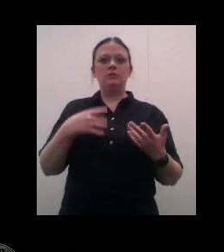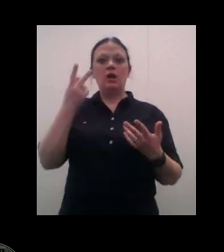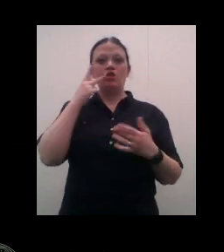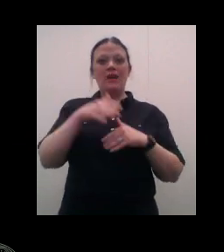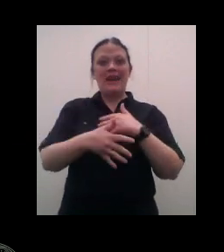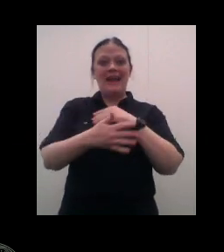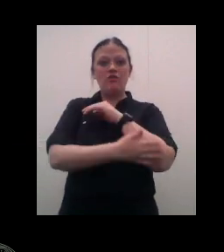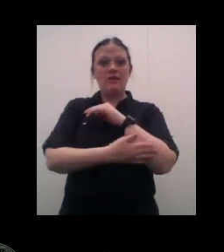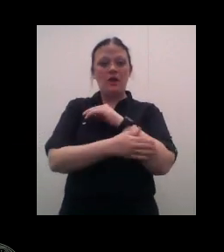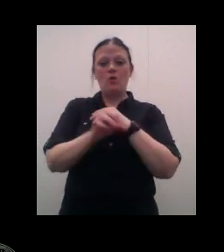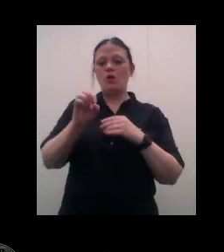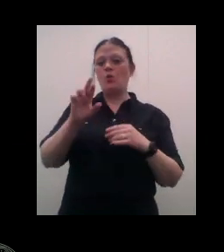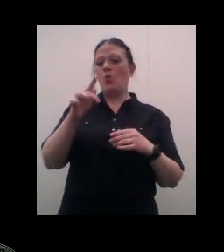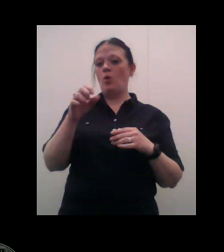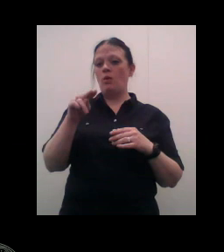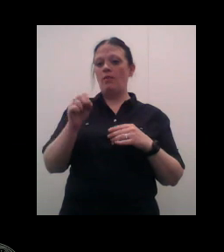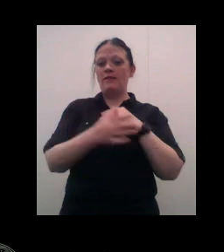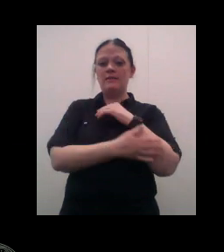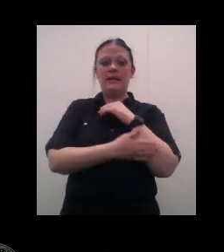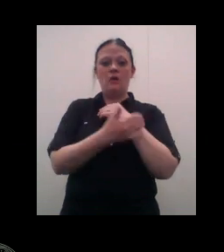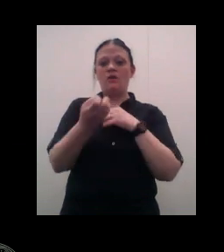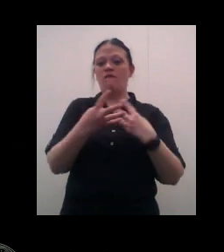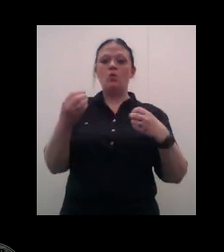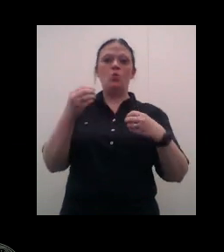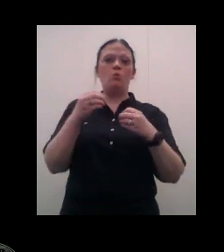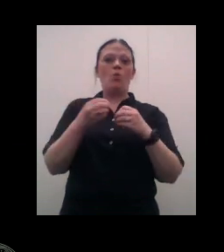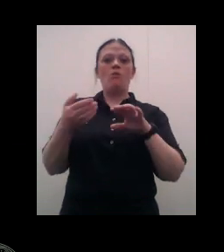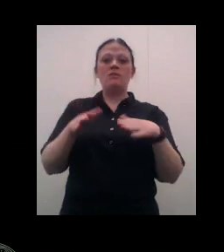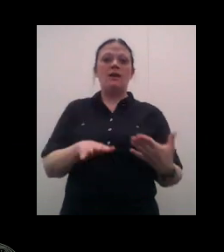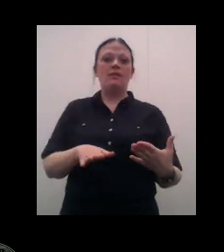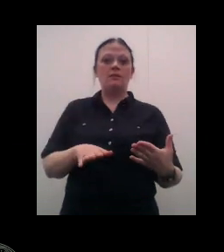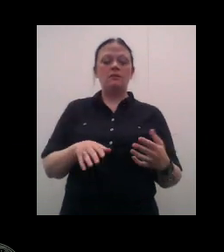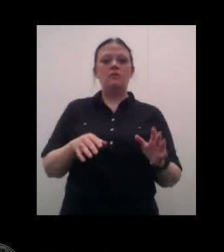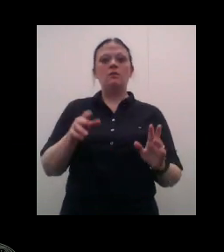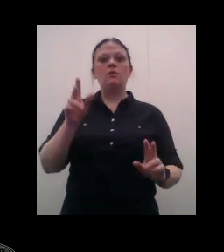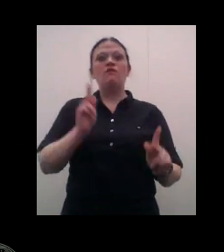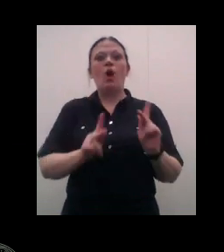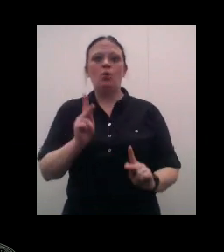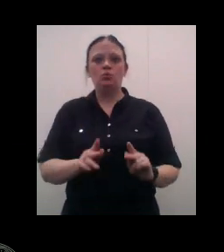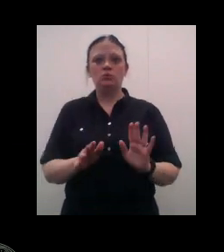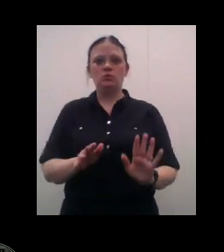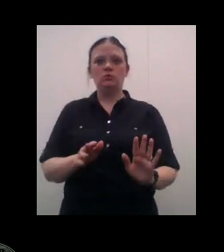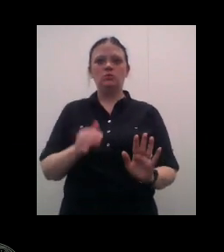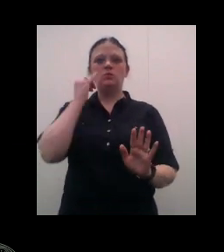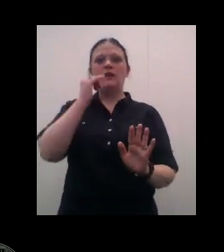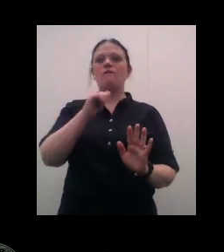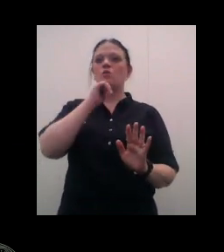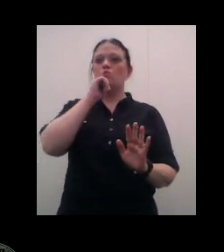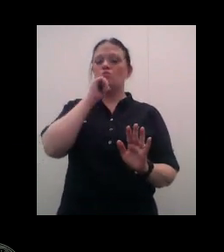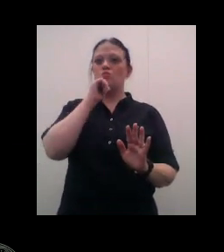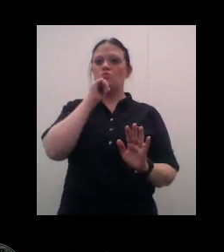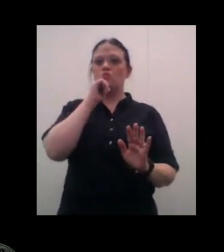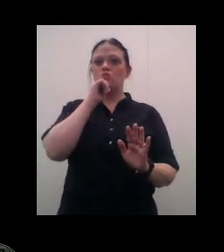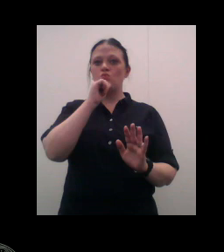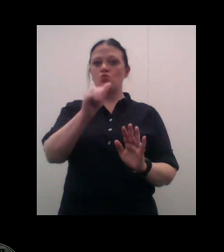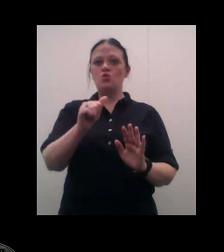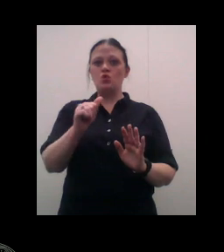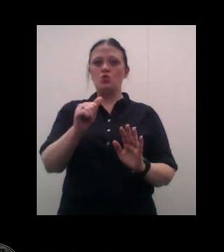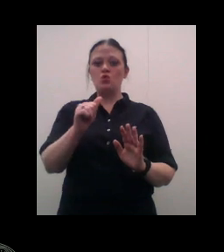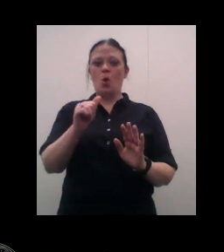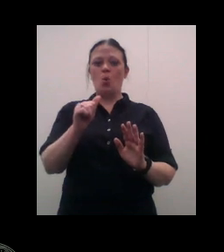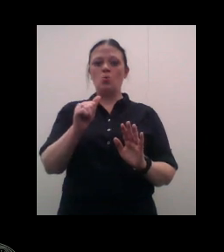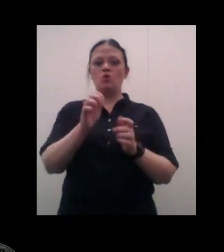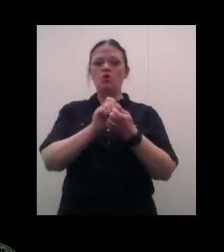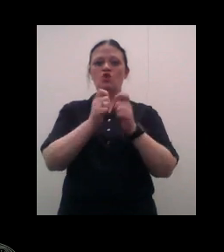Niagara County and Orleans County just announced a few more deaths. Folks, if we do not send this curve in the